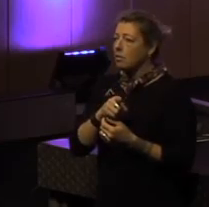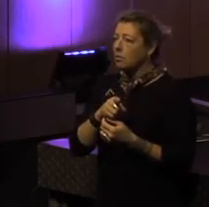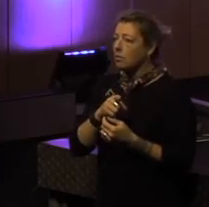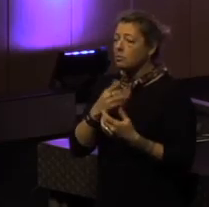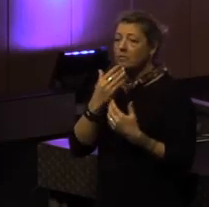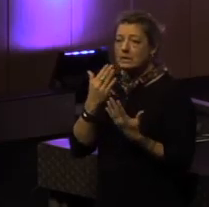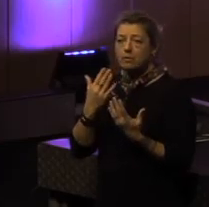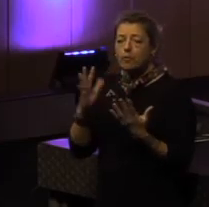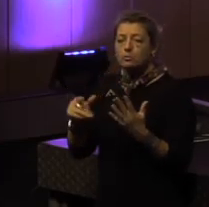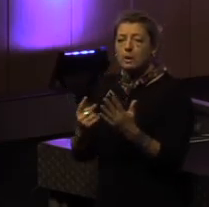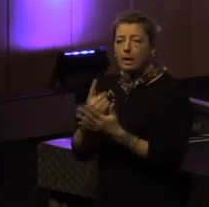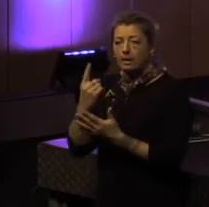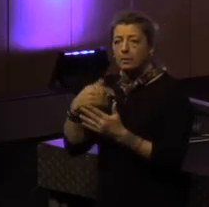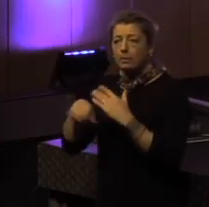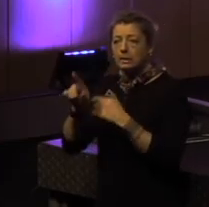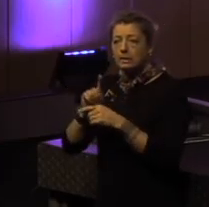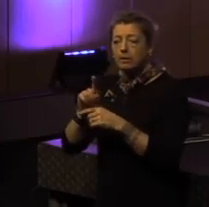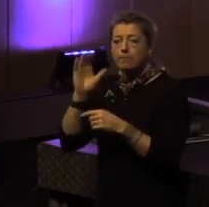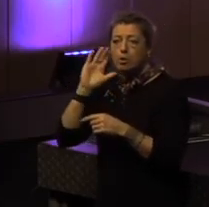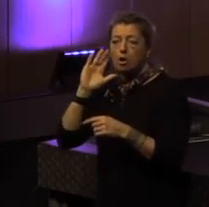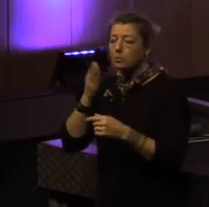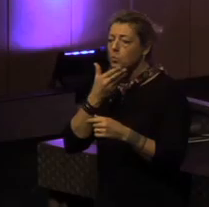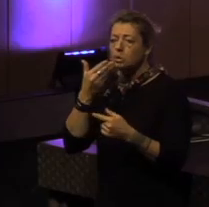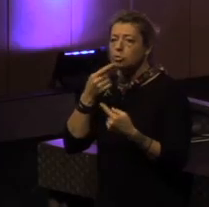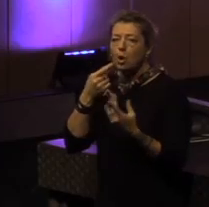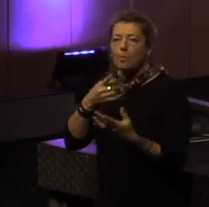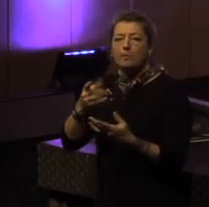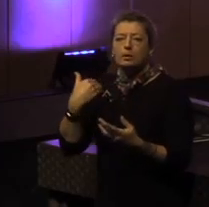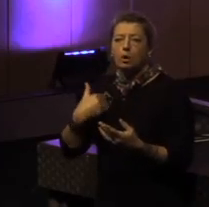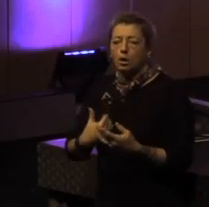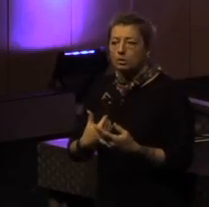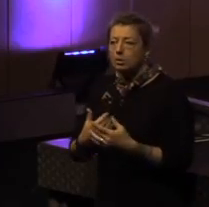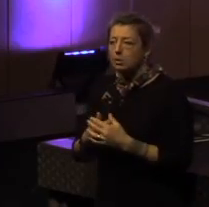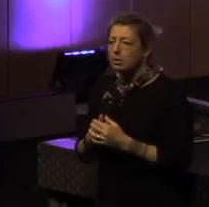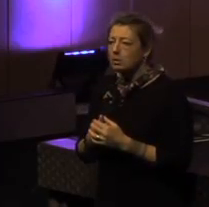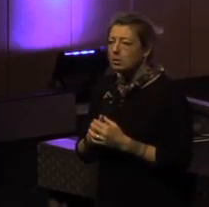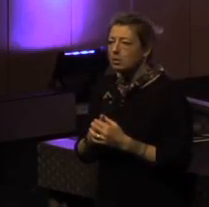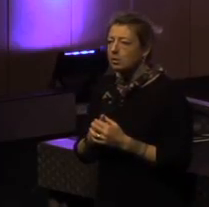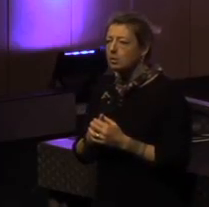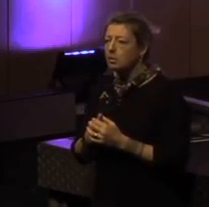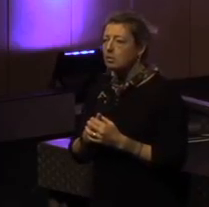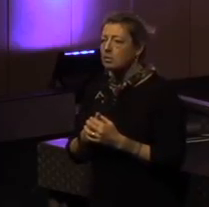they'd had their own protest for Mike Brown, and this is one of the images from